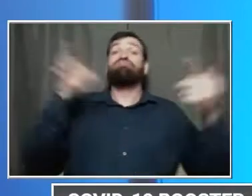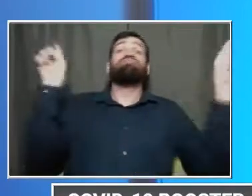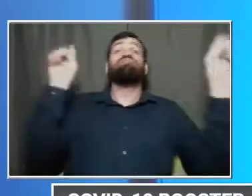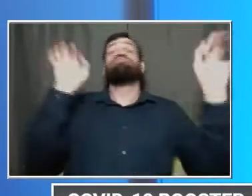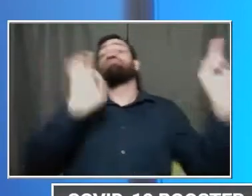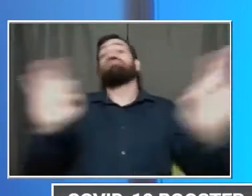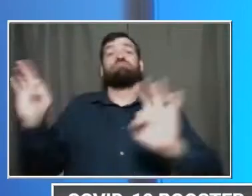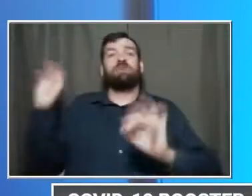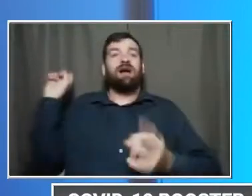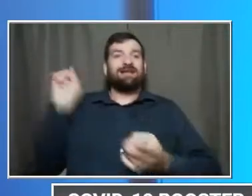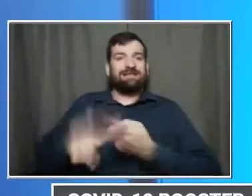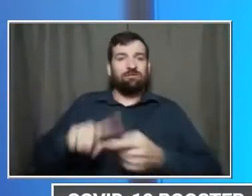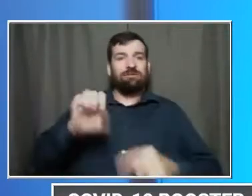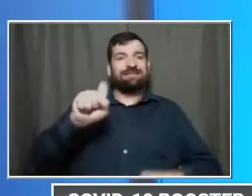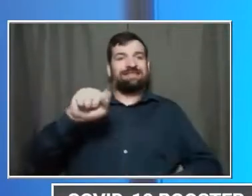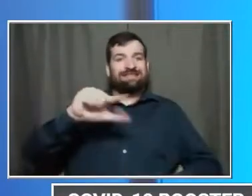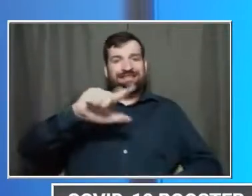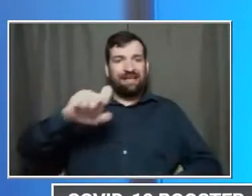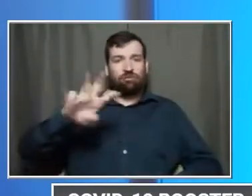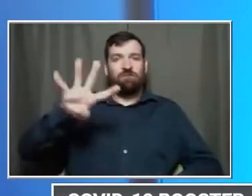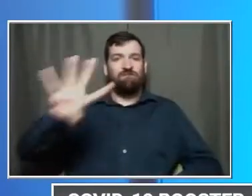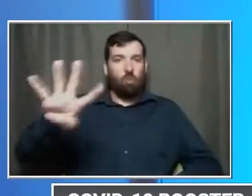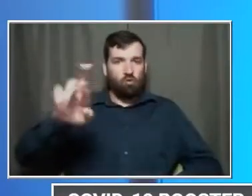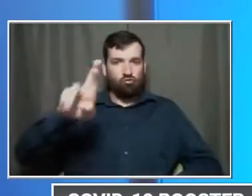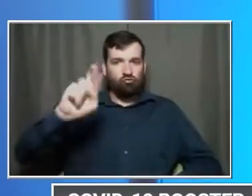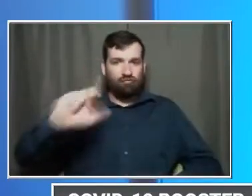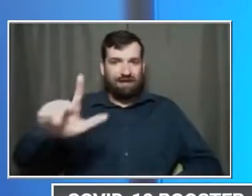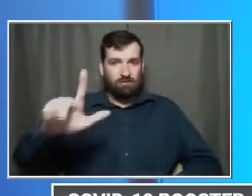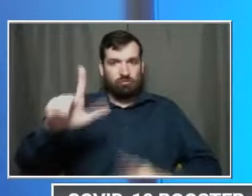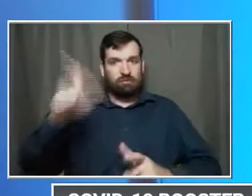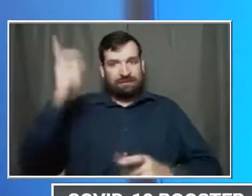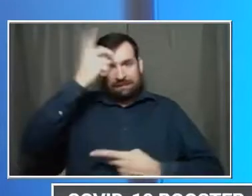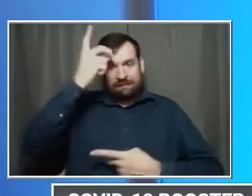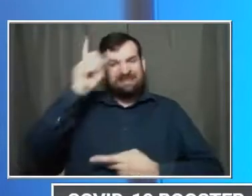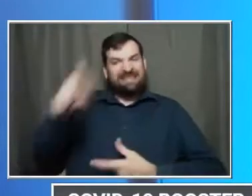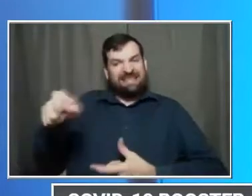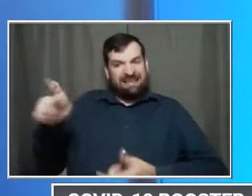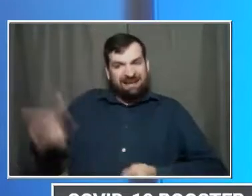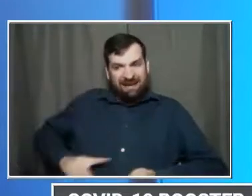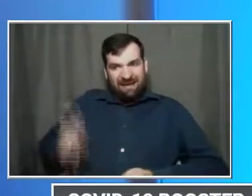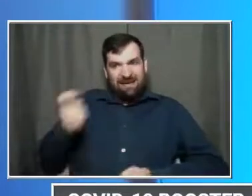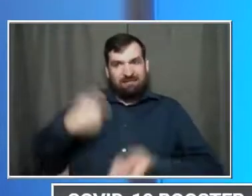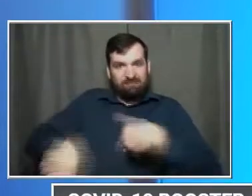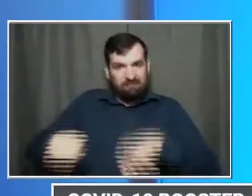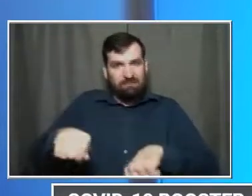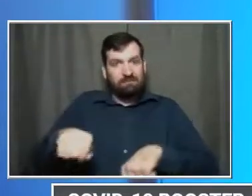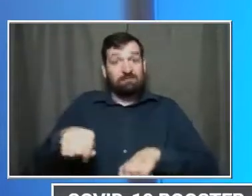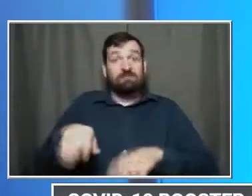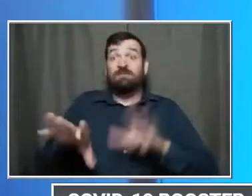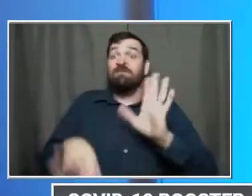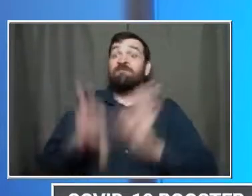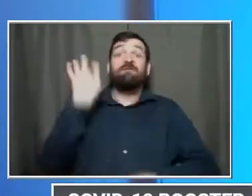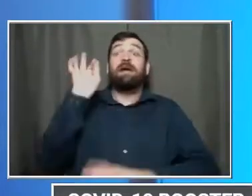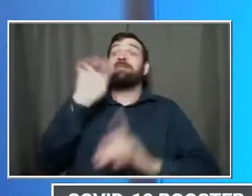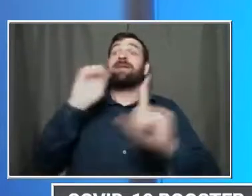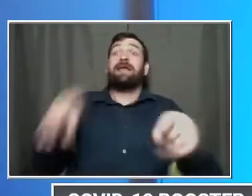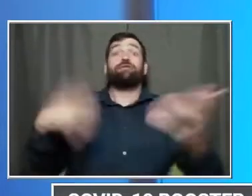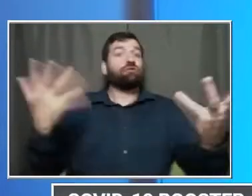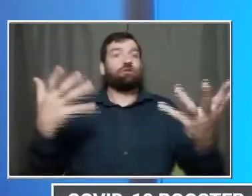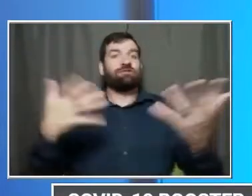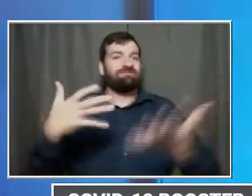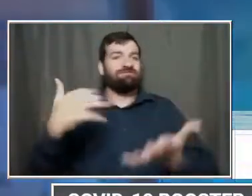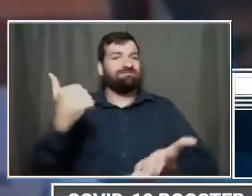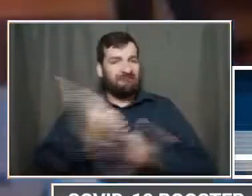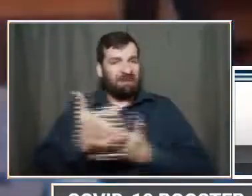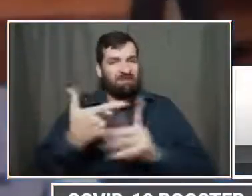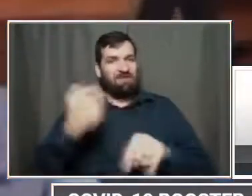disease. He needed a life-saving kidney transplant. He found the answer to his prayers, where else but through the help of social